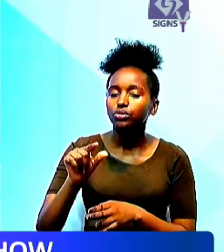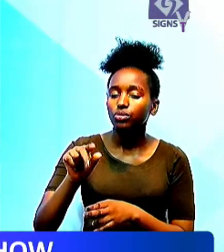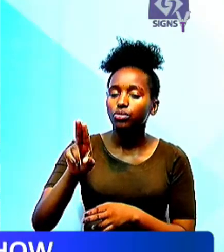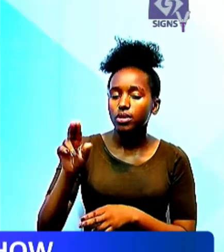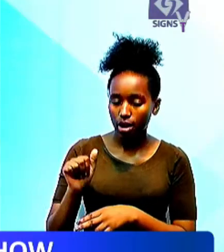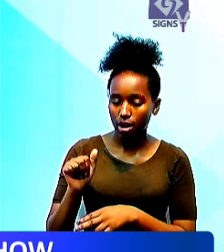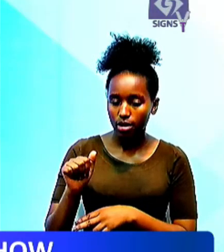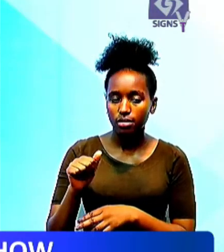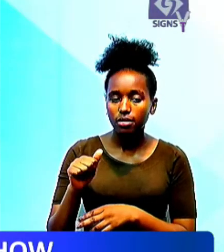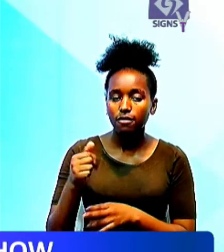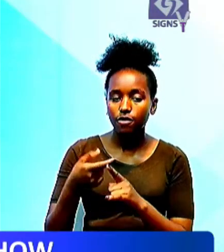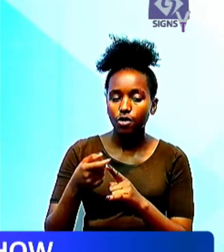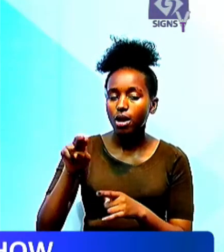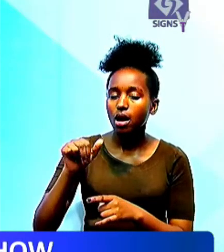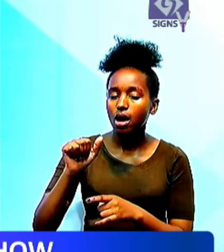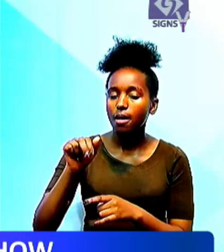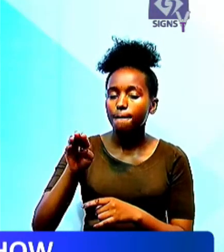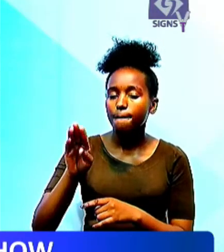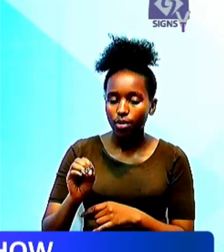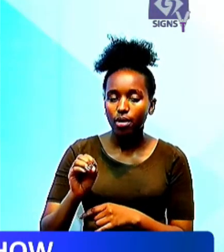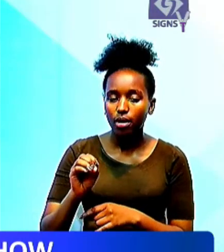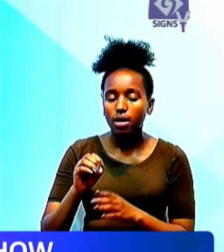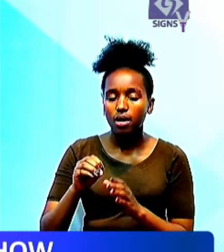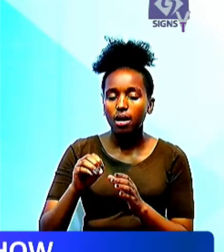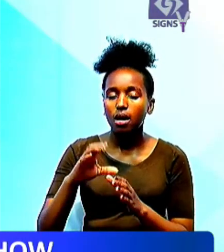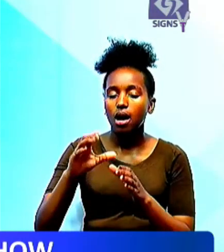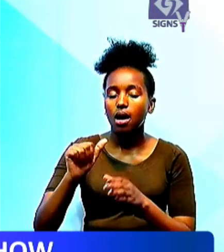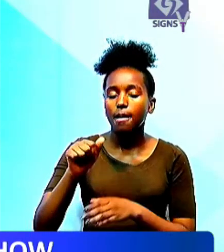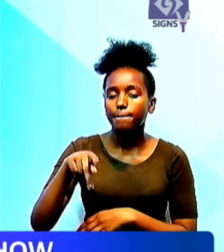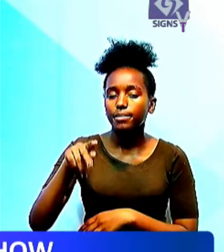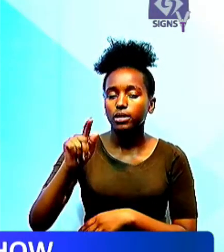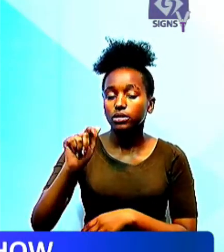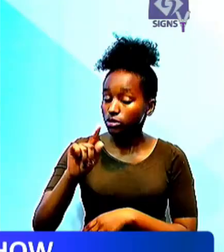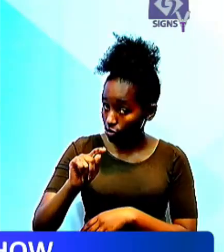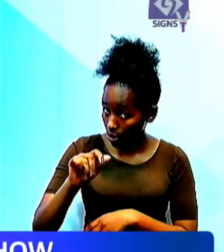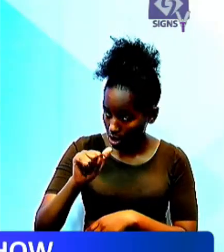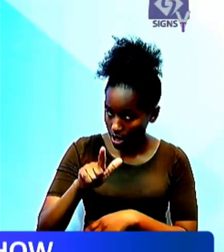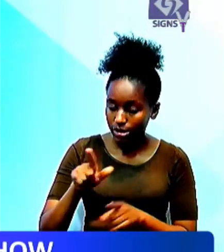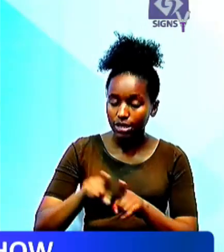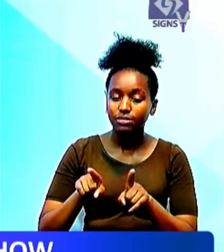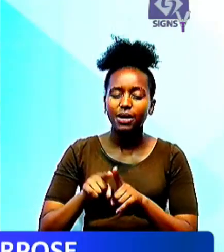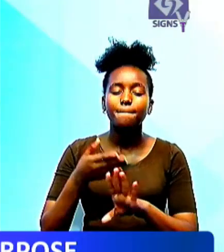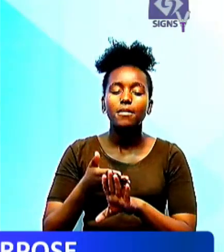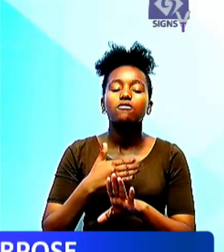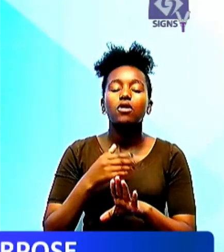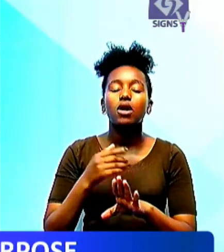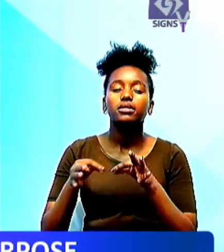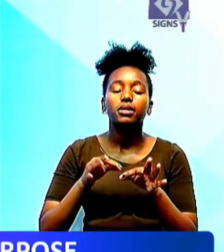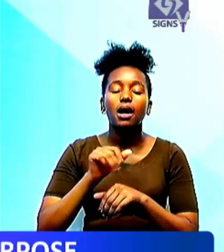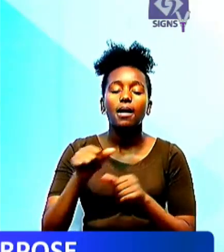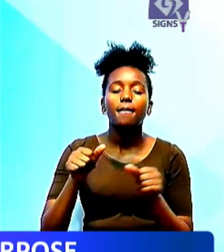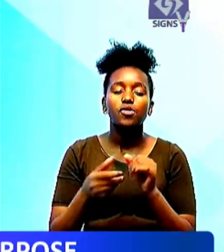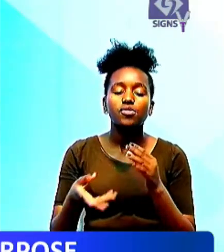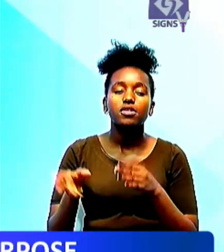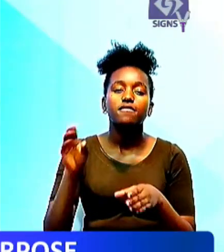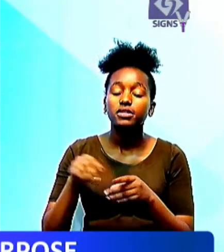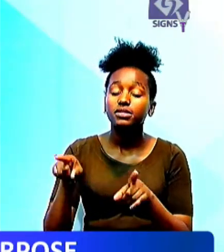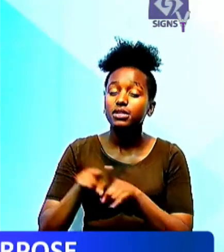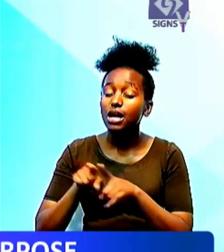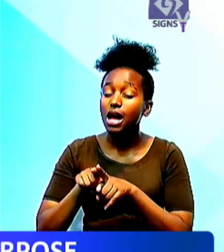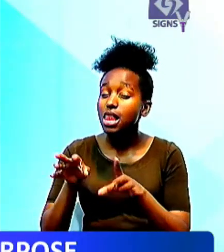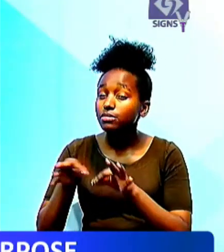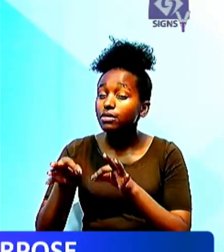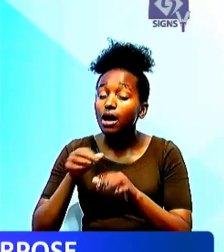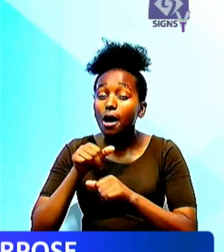of the conversation, he got to explain beautifully what investment means, and it does not matter the size